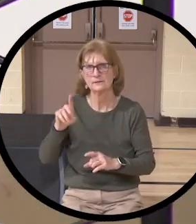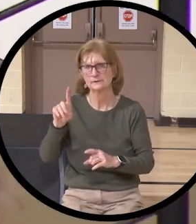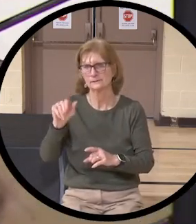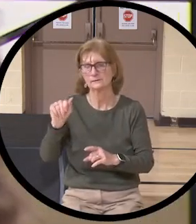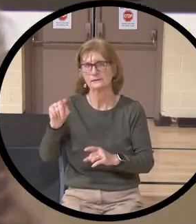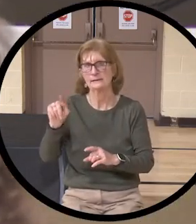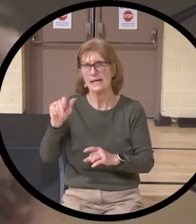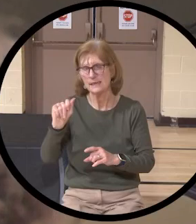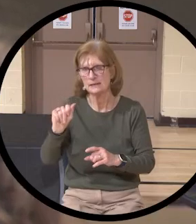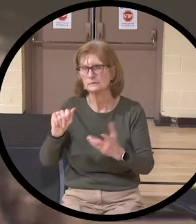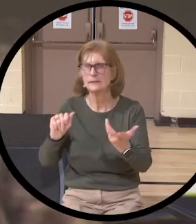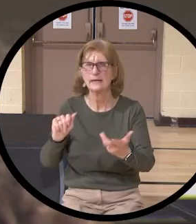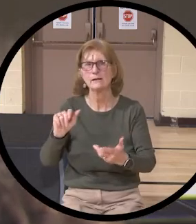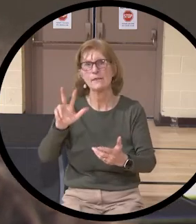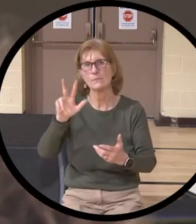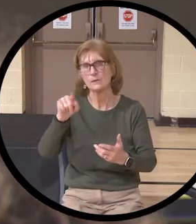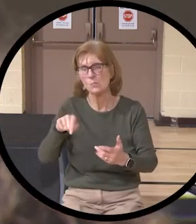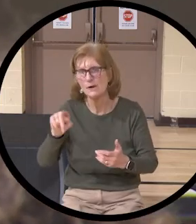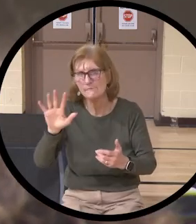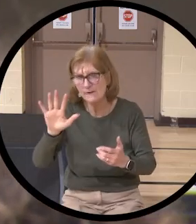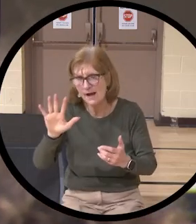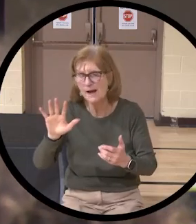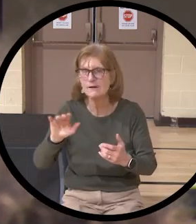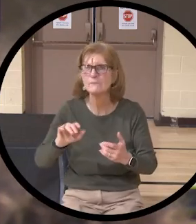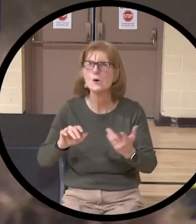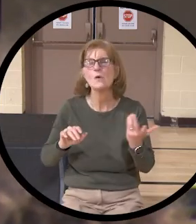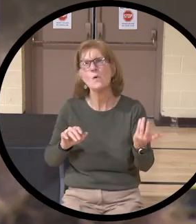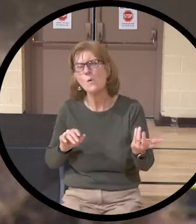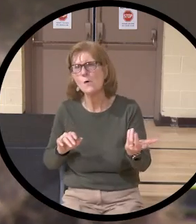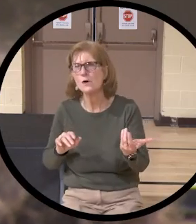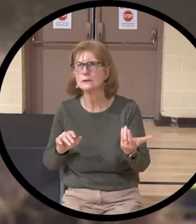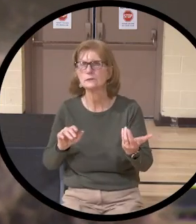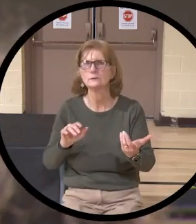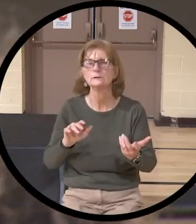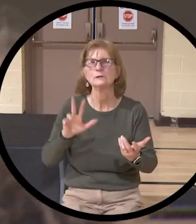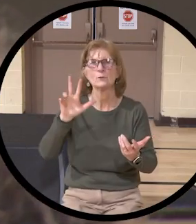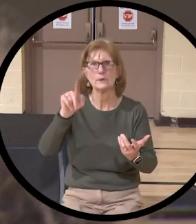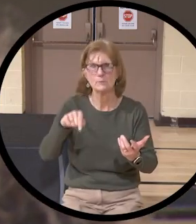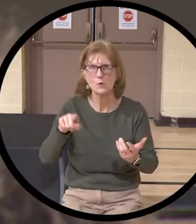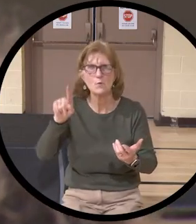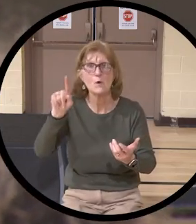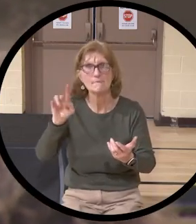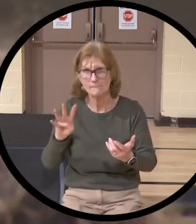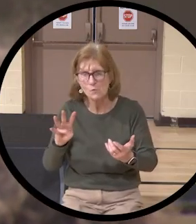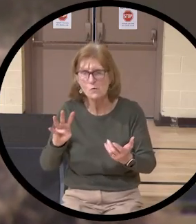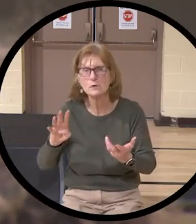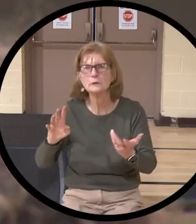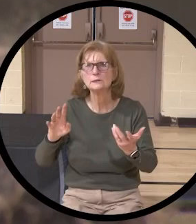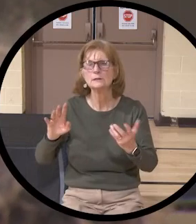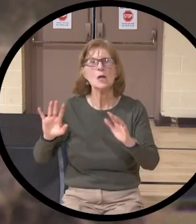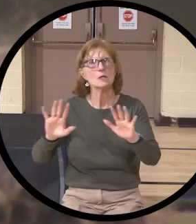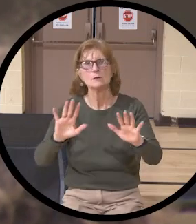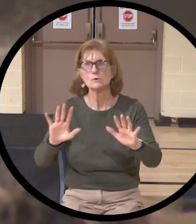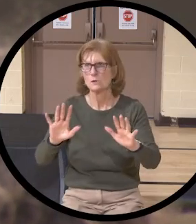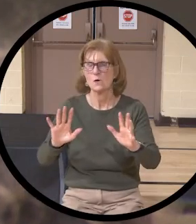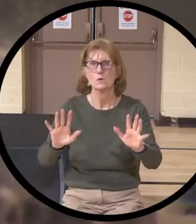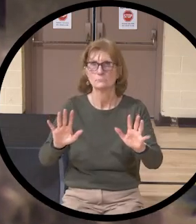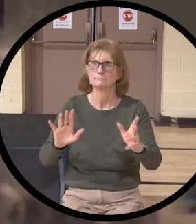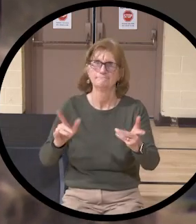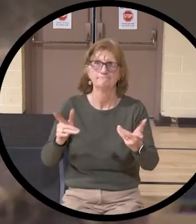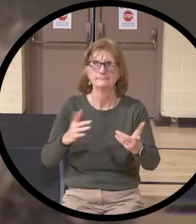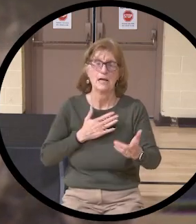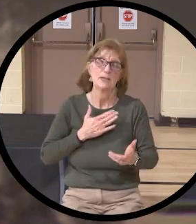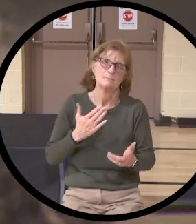speed tables will maybe be somewhere in the range of 3.25 inch to 3.5 inches. And I will concede